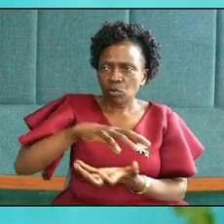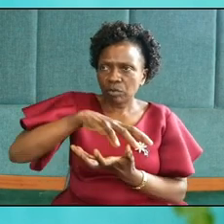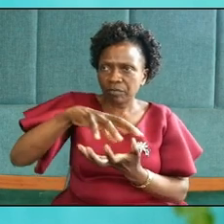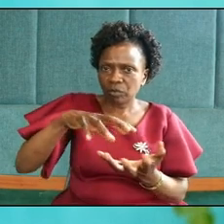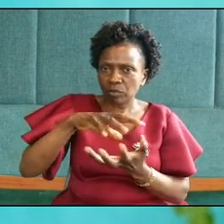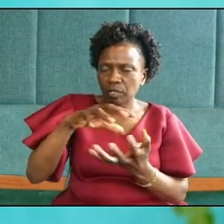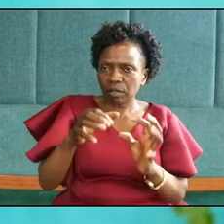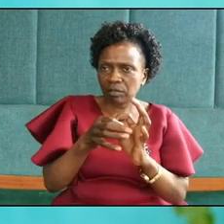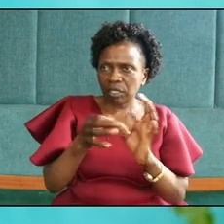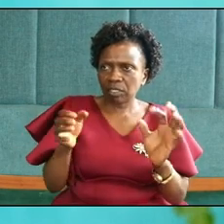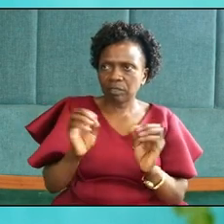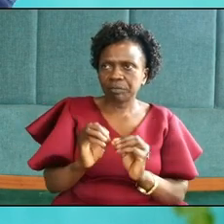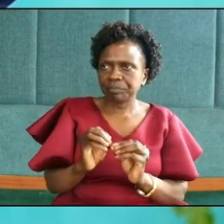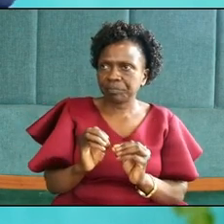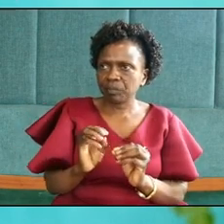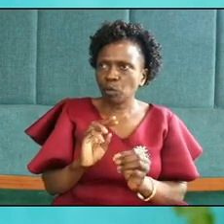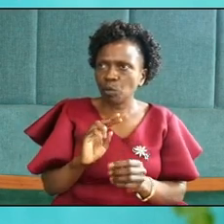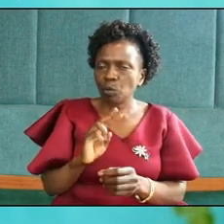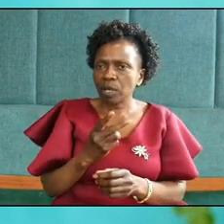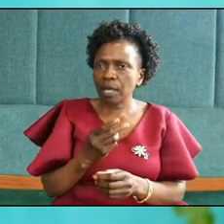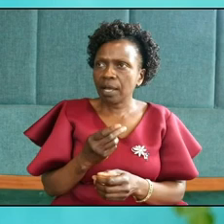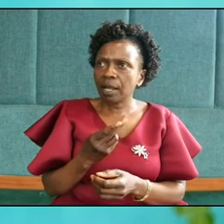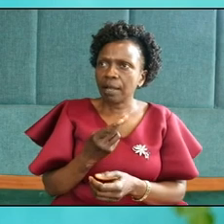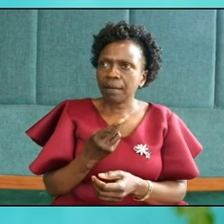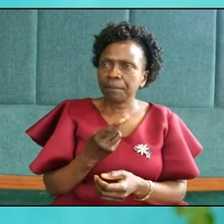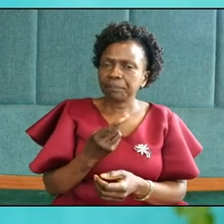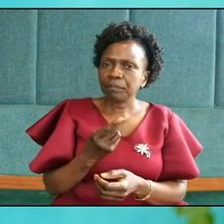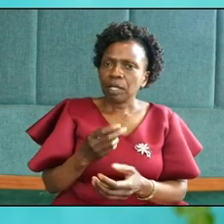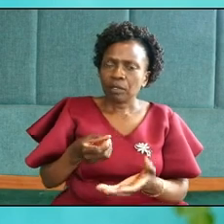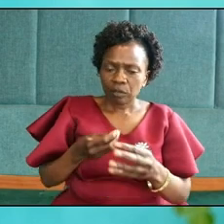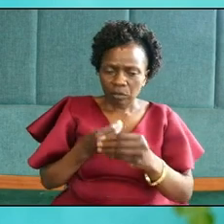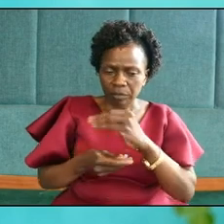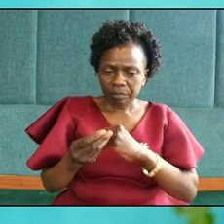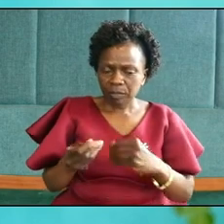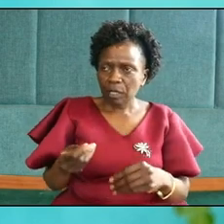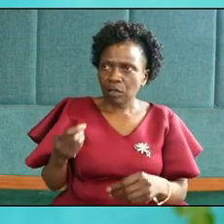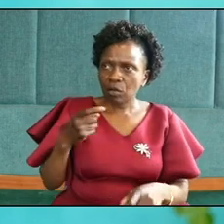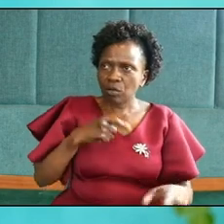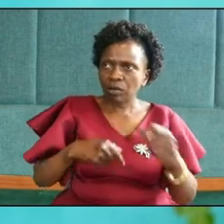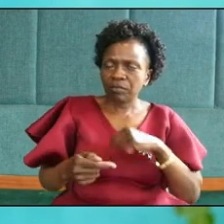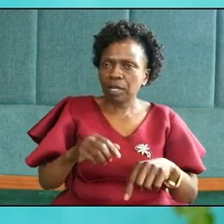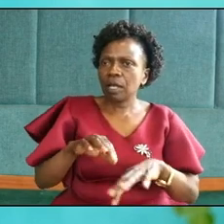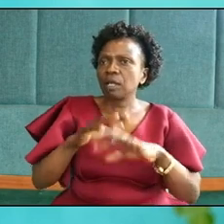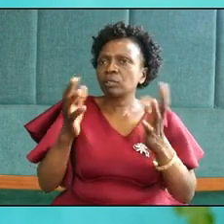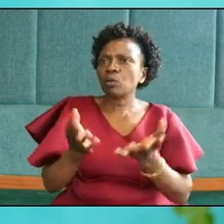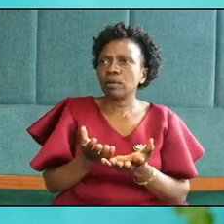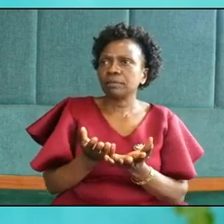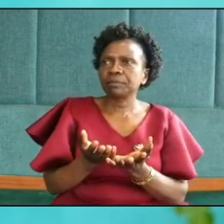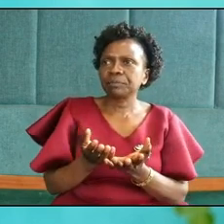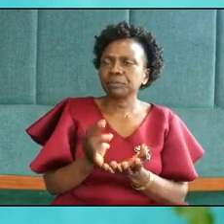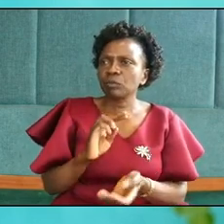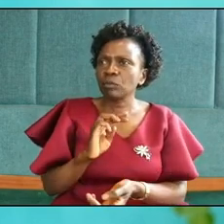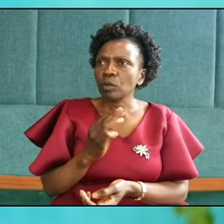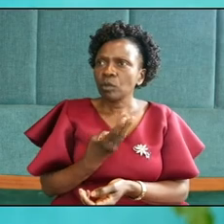and fundamentalism. We have irresolvable conflicts around the world. We have perplexity and fear. We